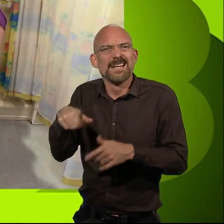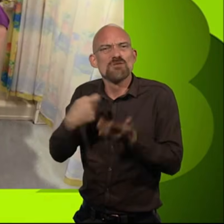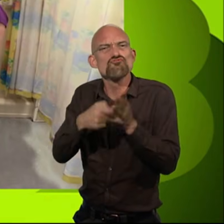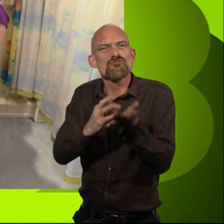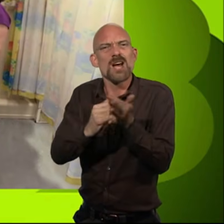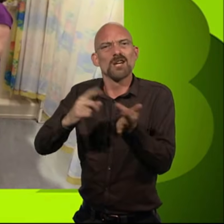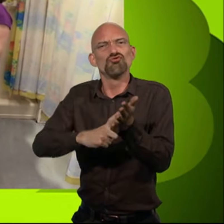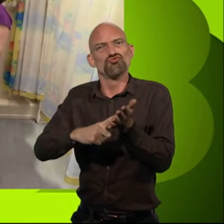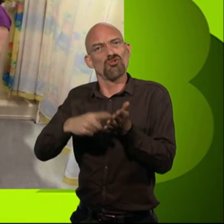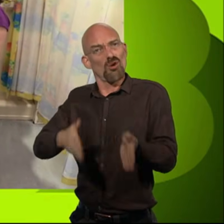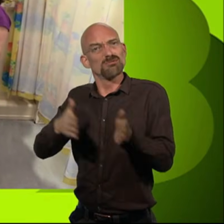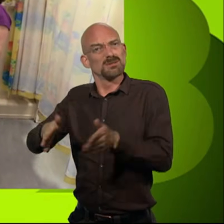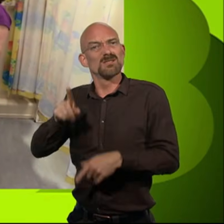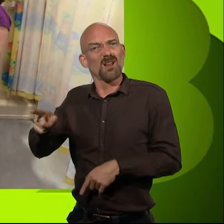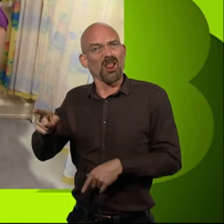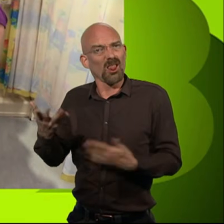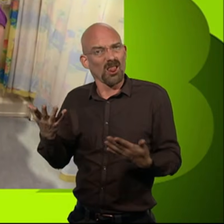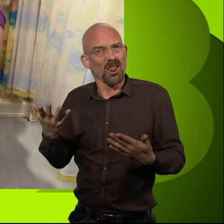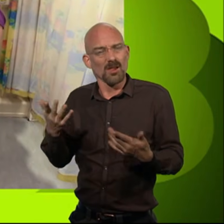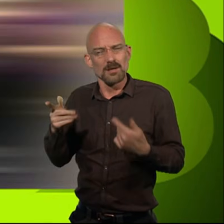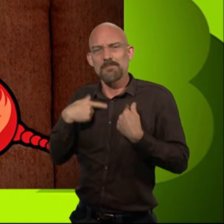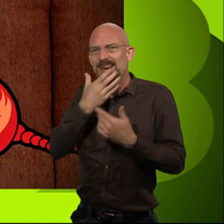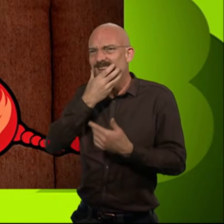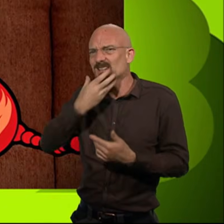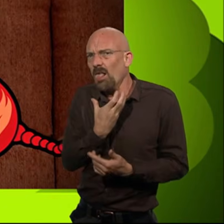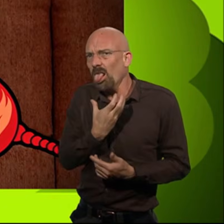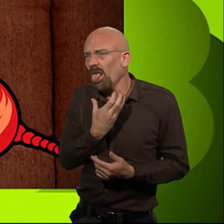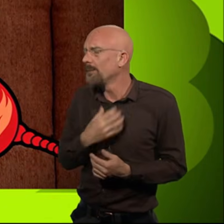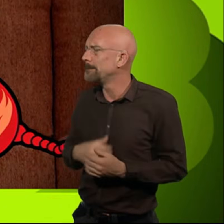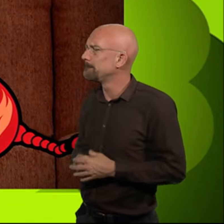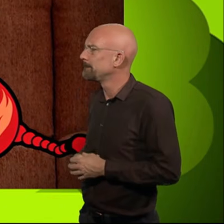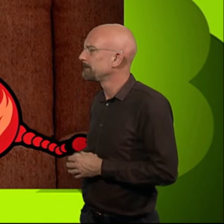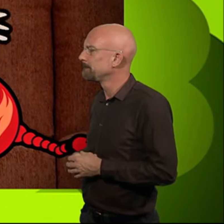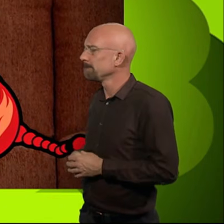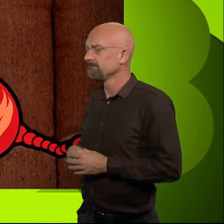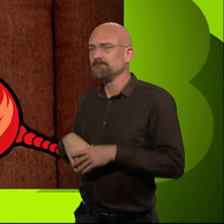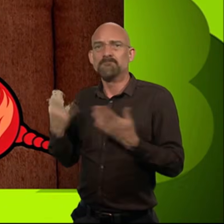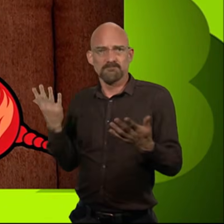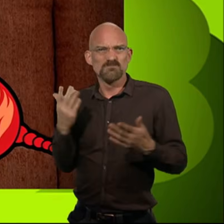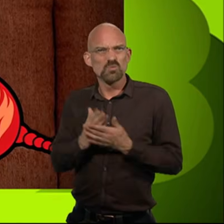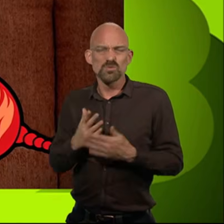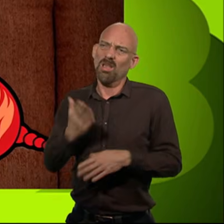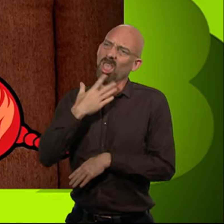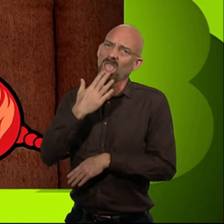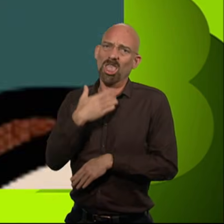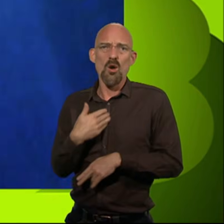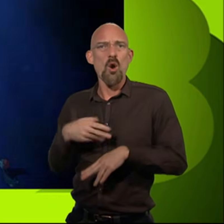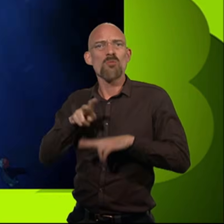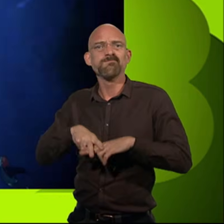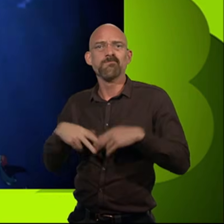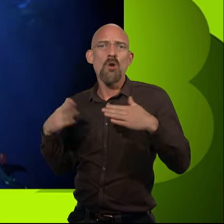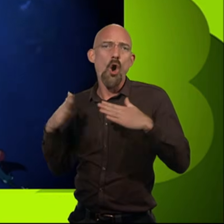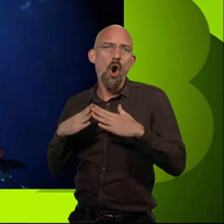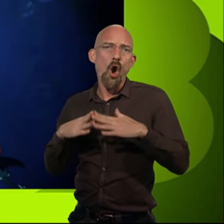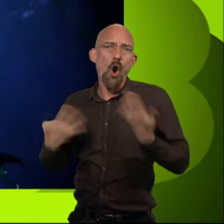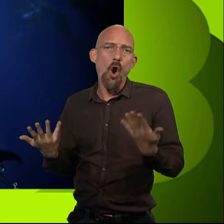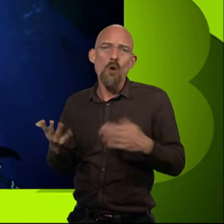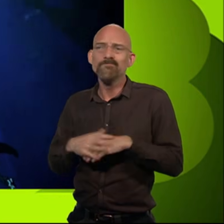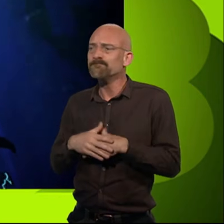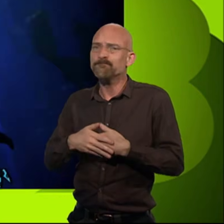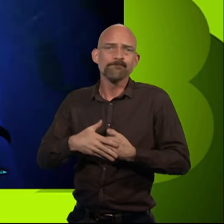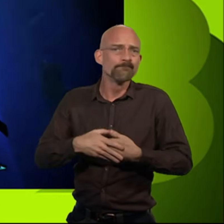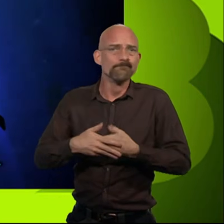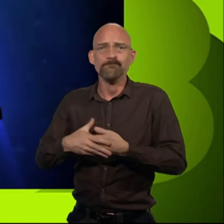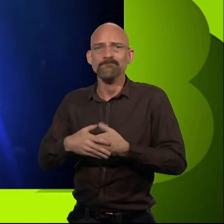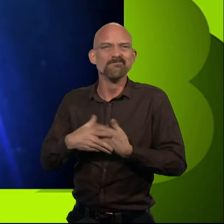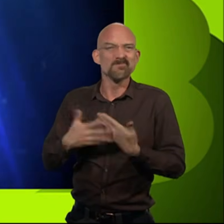14-year-old Rachel is in hospital after coming in with a dislocated jaw. She was bored at home, you know how it is, nothing to do, so she opened her mouth